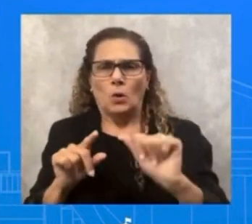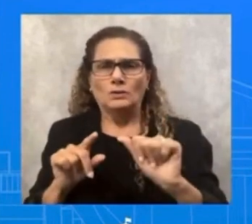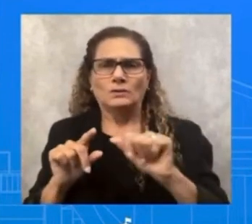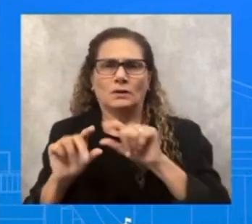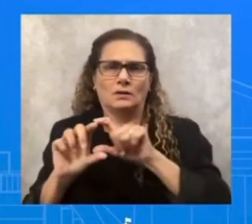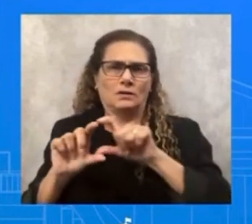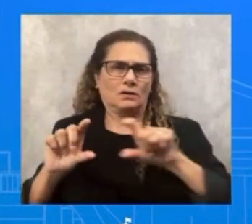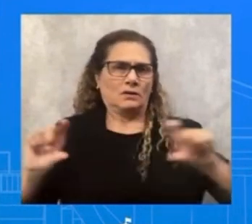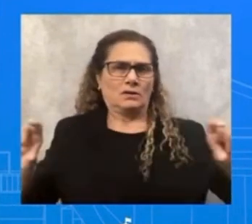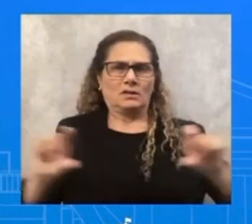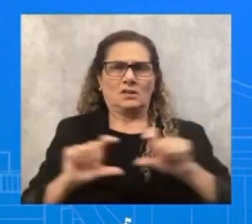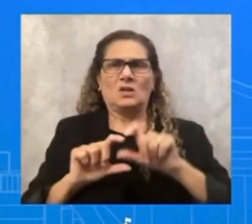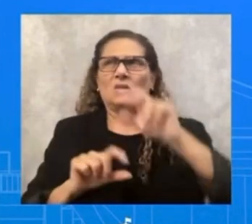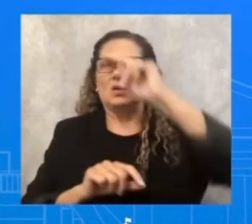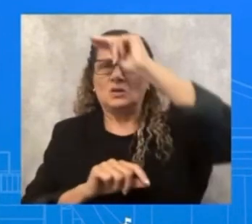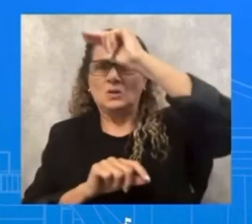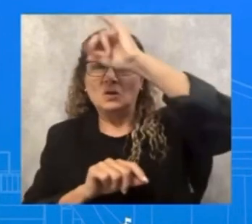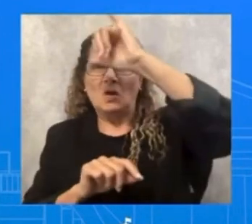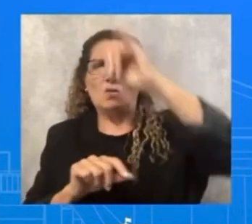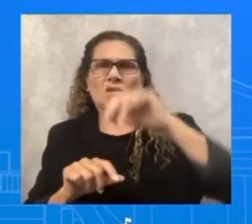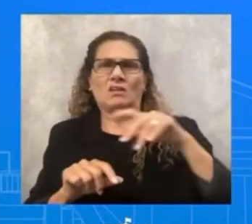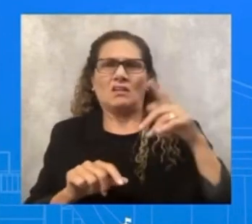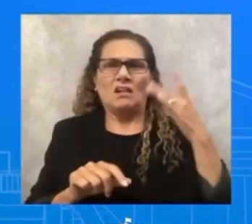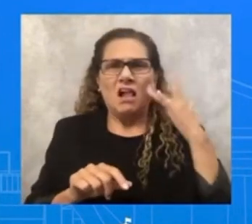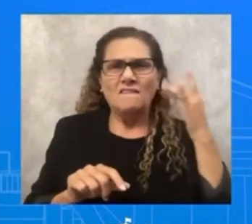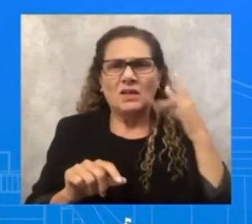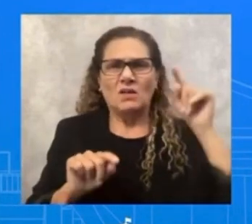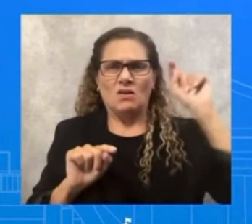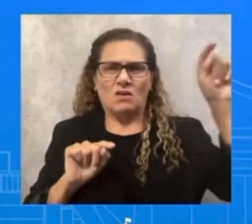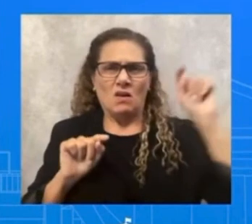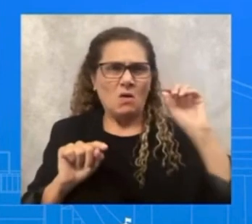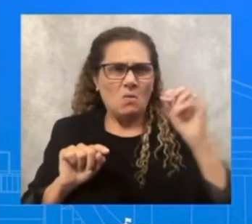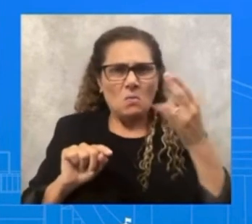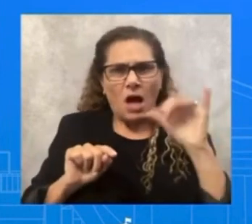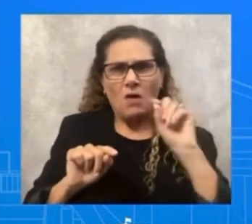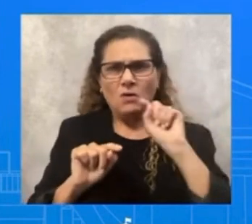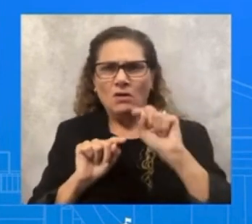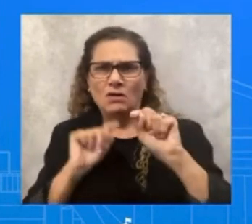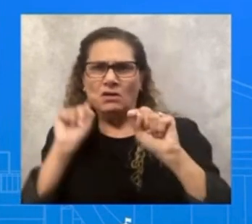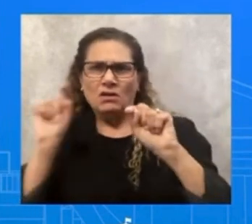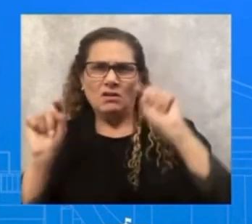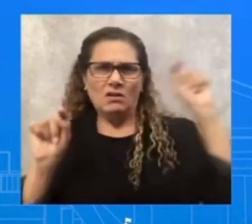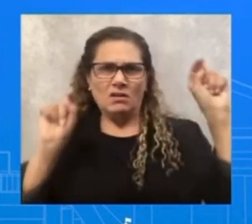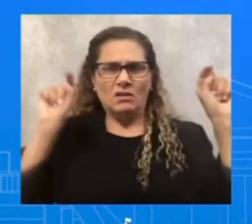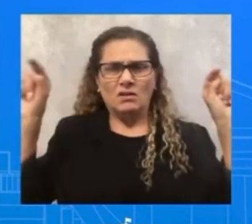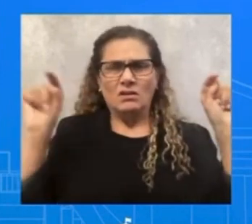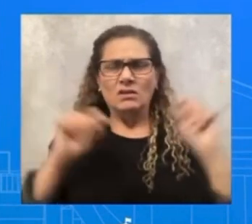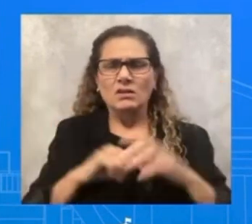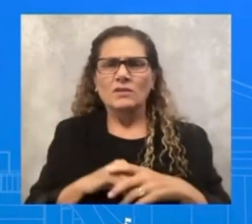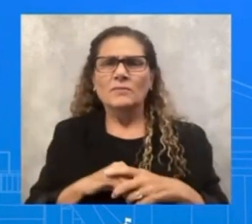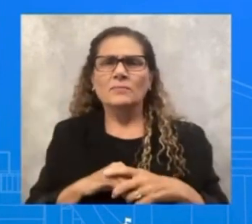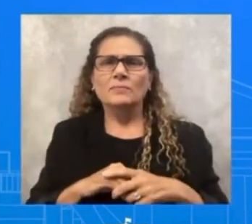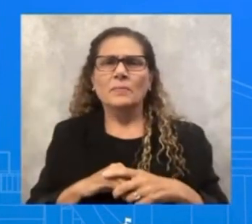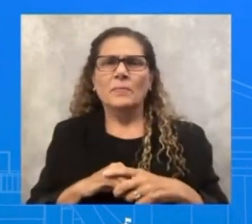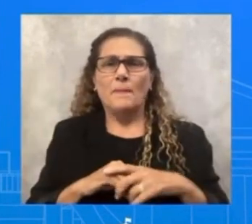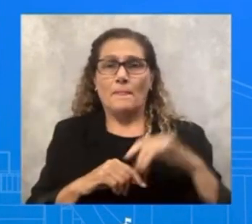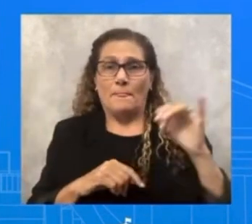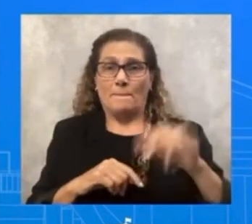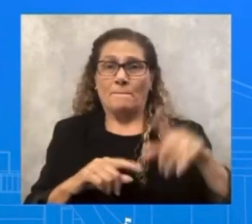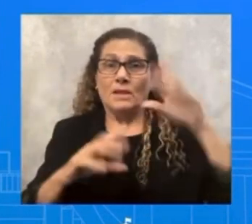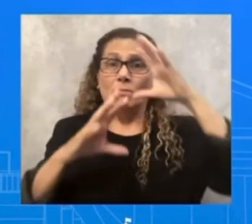Nevada, California, Ohio, Pennsylvania. The president was in Wisconsin yesterday. We were in New Mexico last